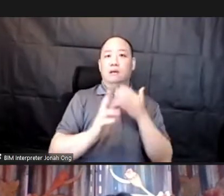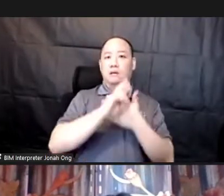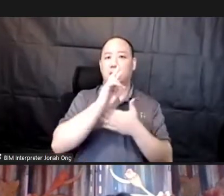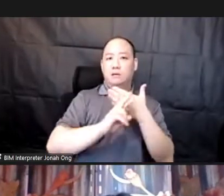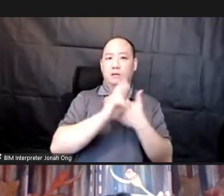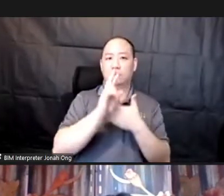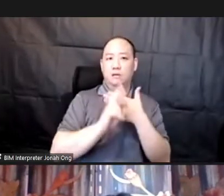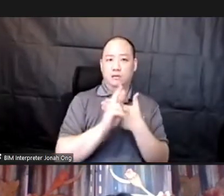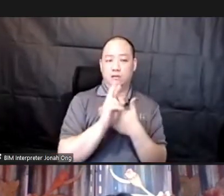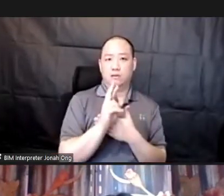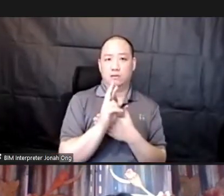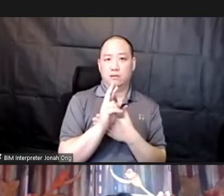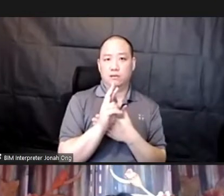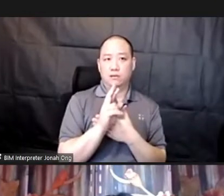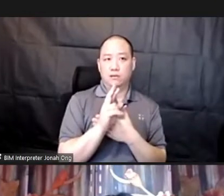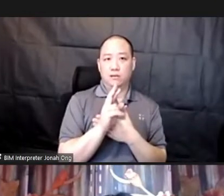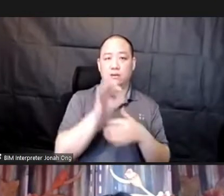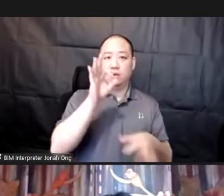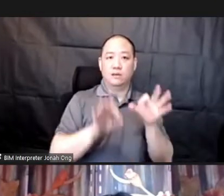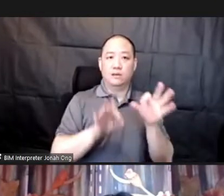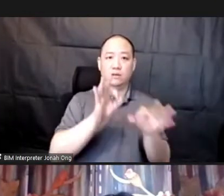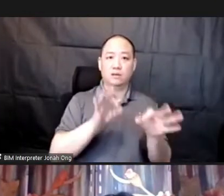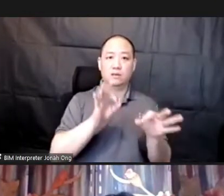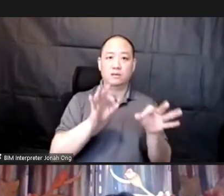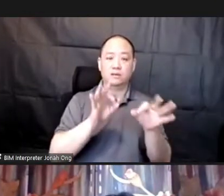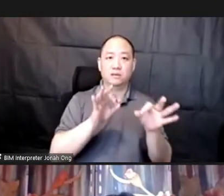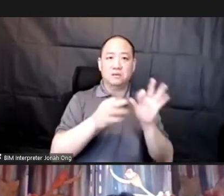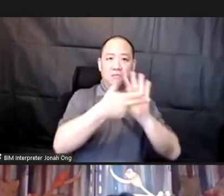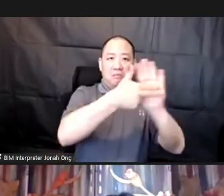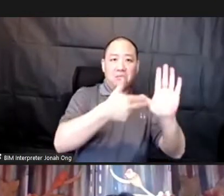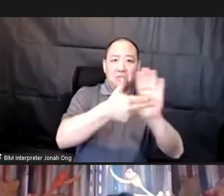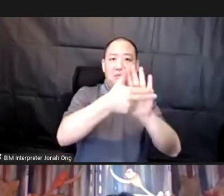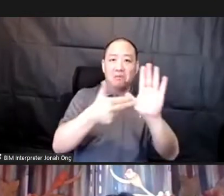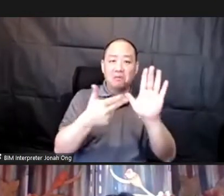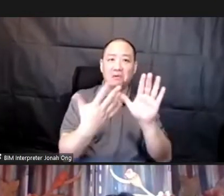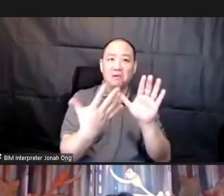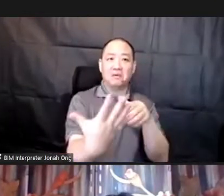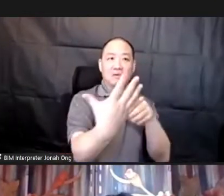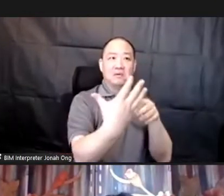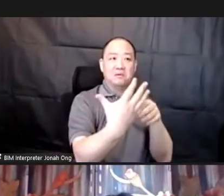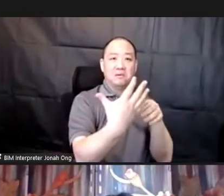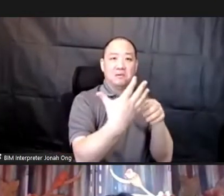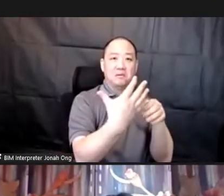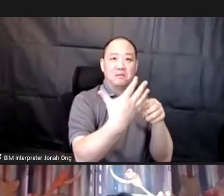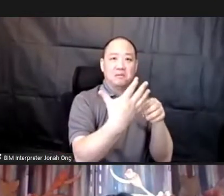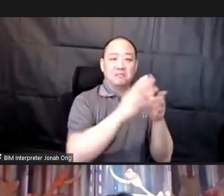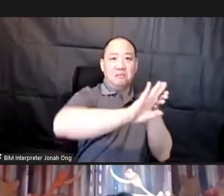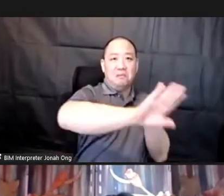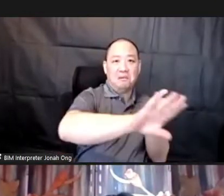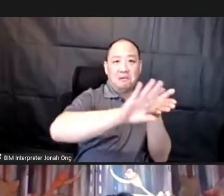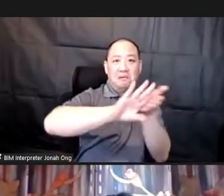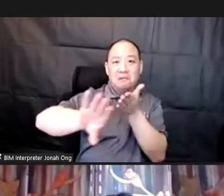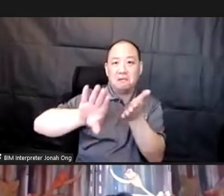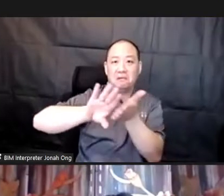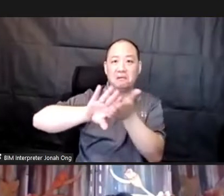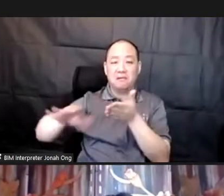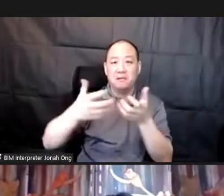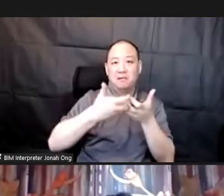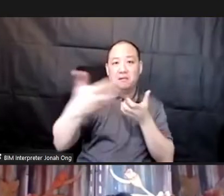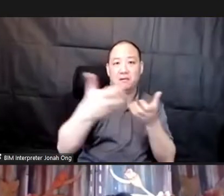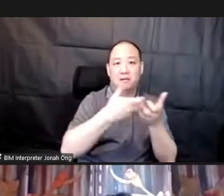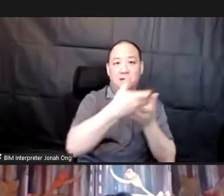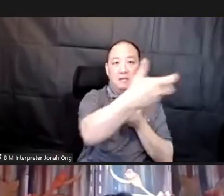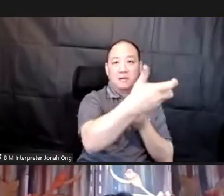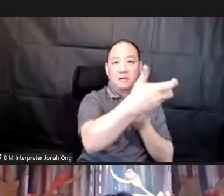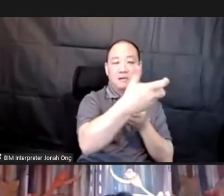if you label everything exclusionary, then, you know, you're like, oh, you're exclusionary, and then never bring people to the table to actually have